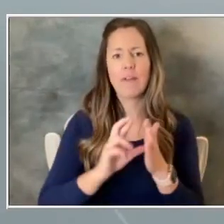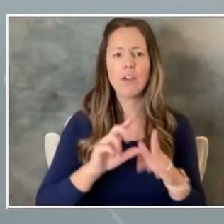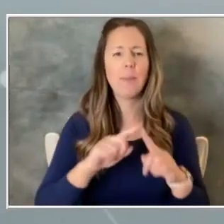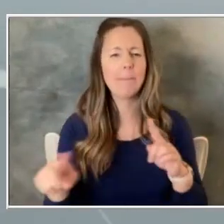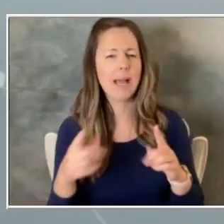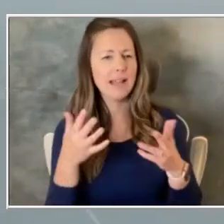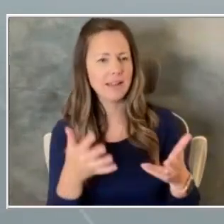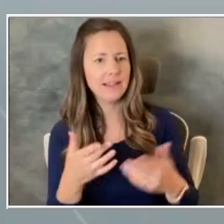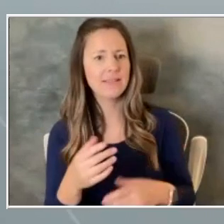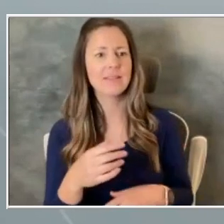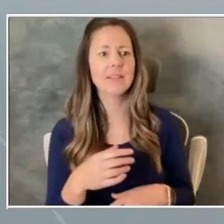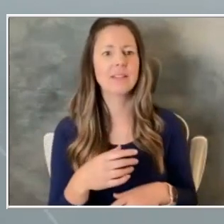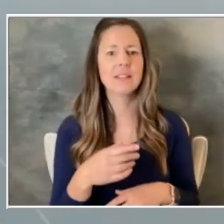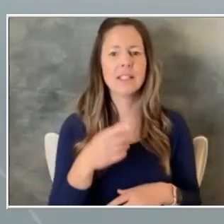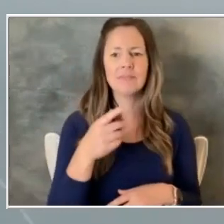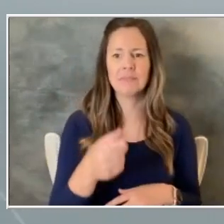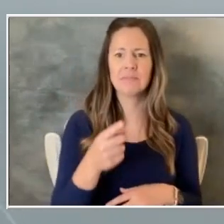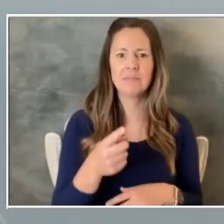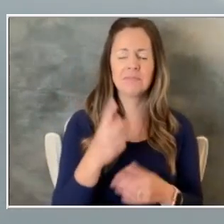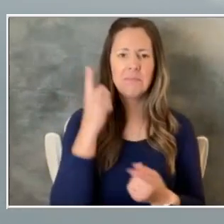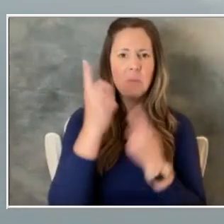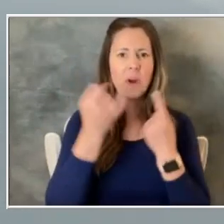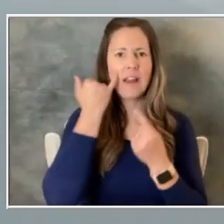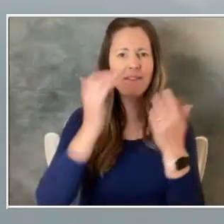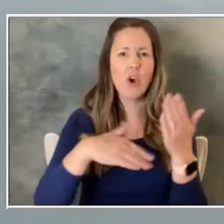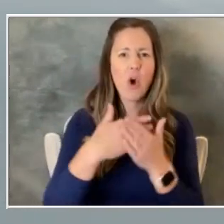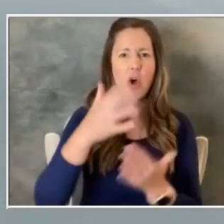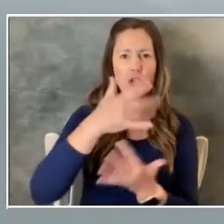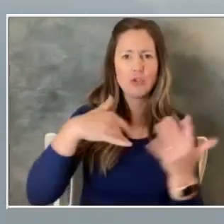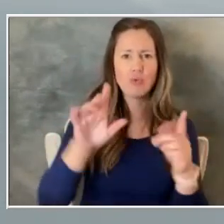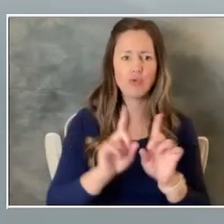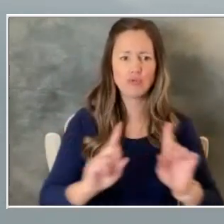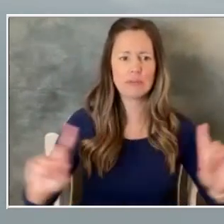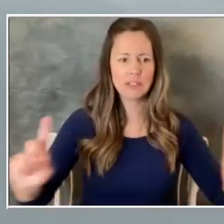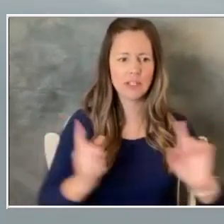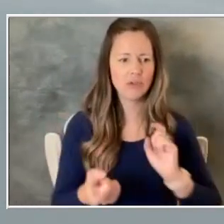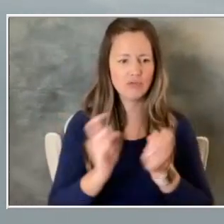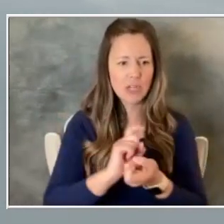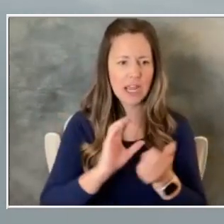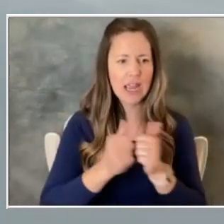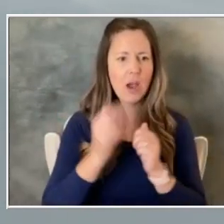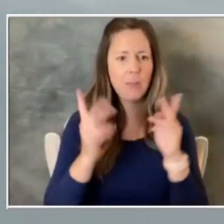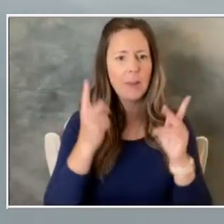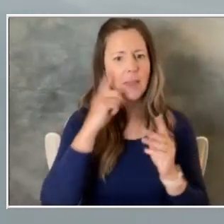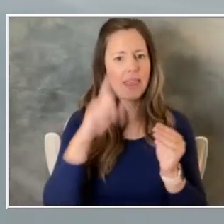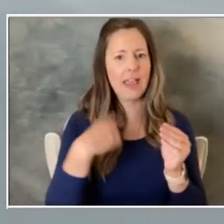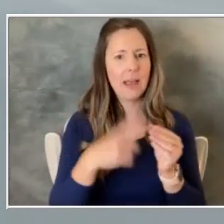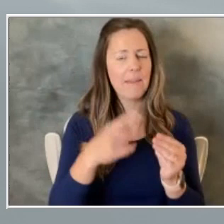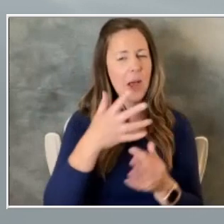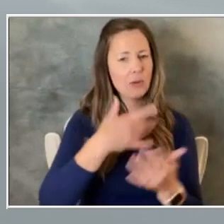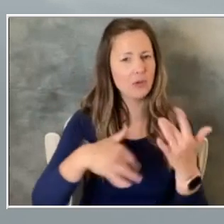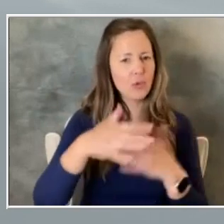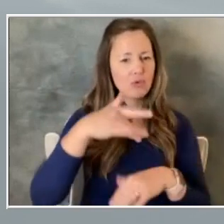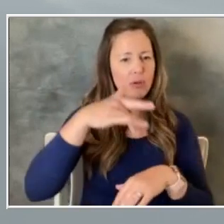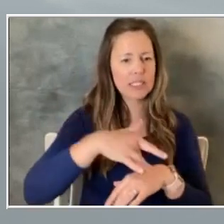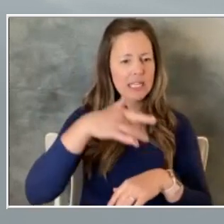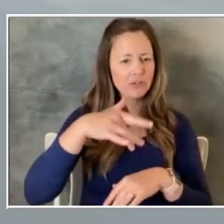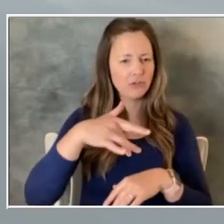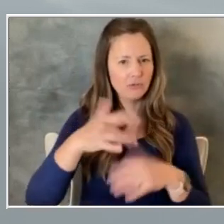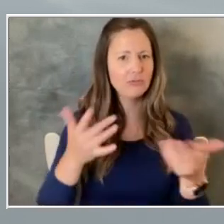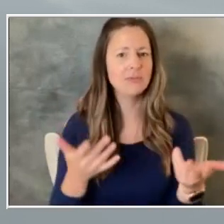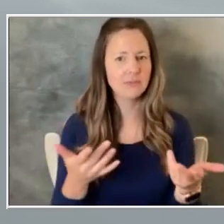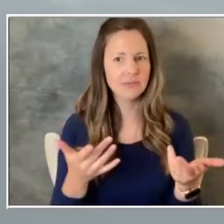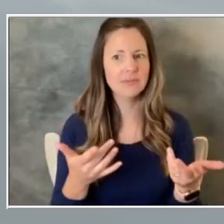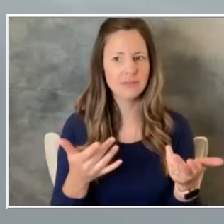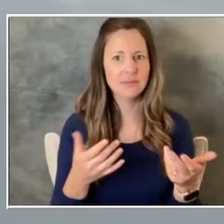Yeah. if all the social distancing from the pandemic has changed how people think about social touch. Yeah. That is, like to say, hugging